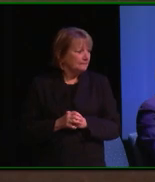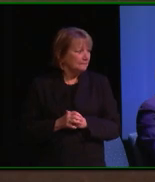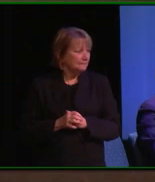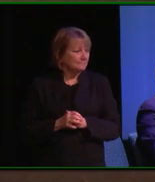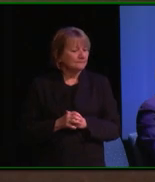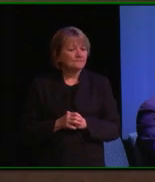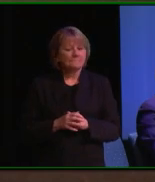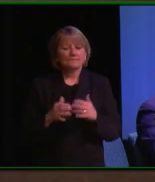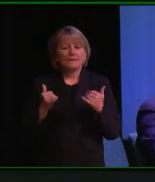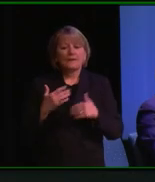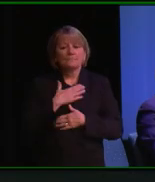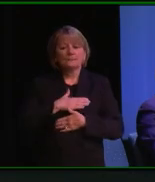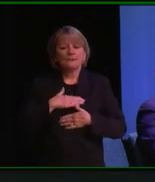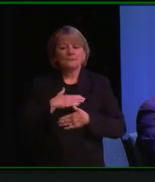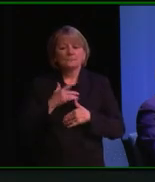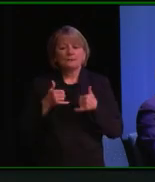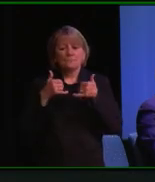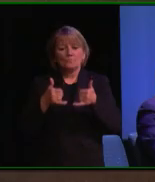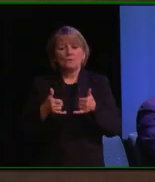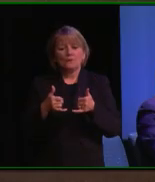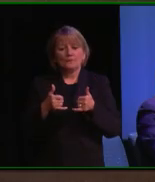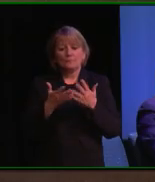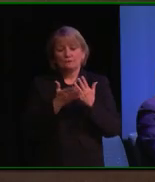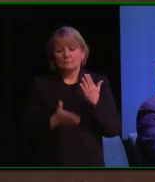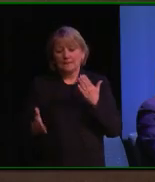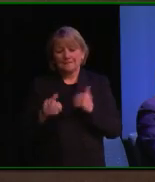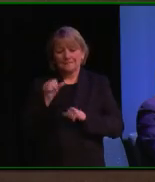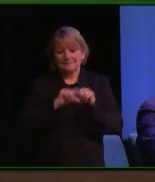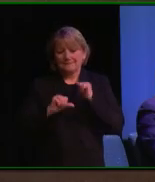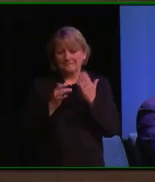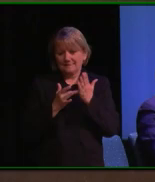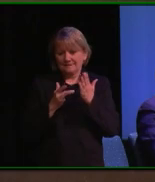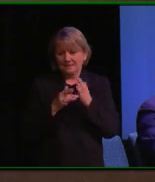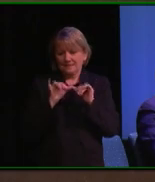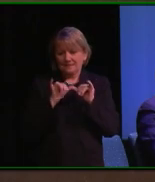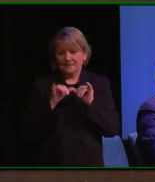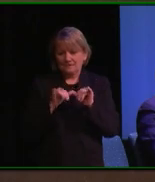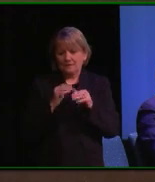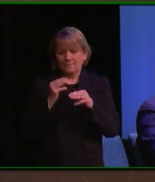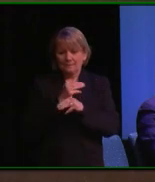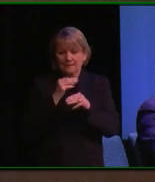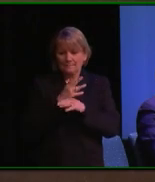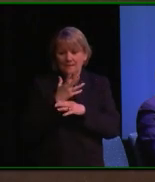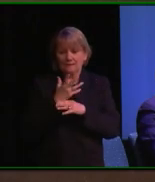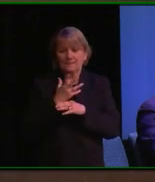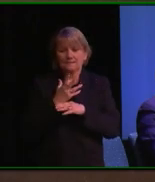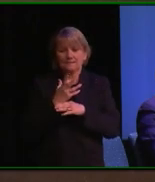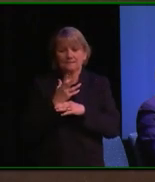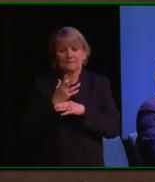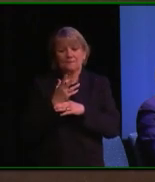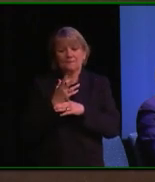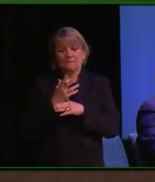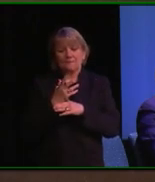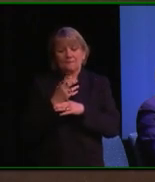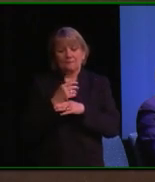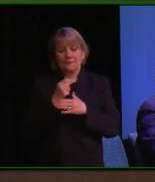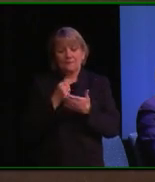It is now my pleasure to award the remaining Science, Technology, Engineering, and Mathematics Foundation